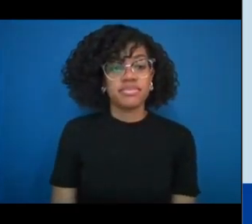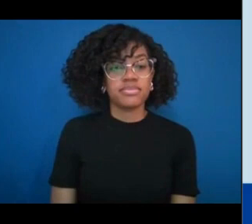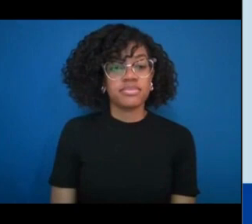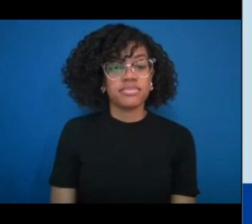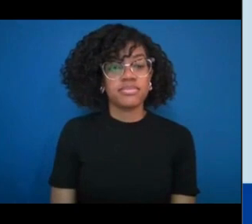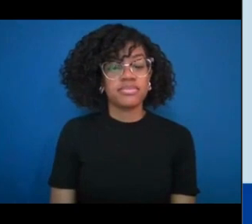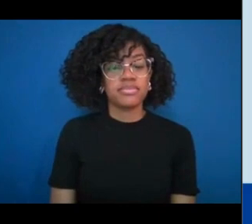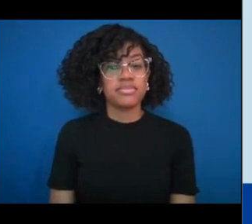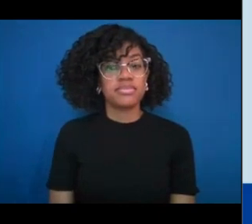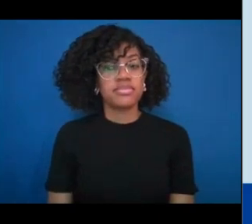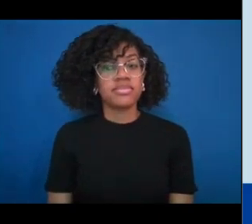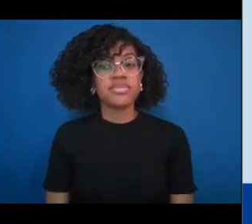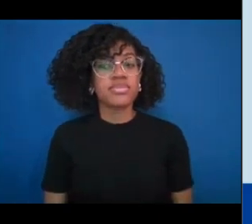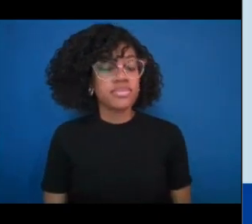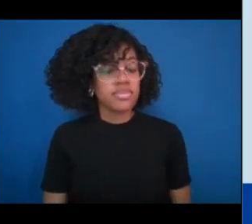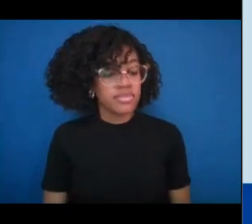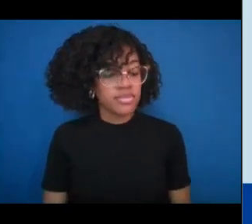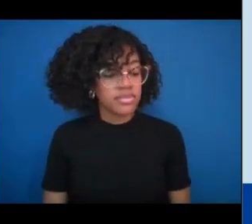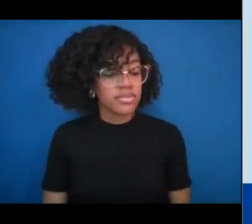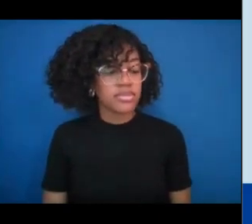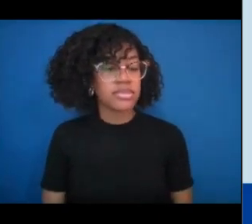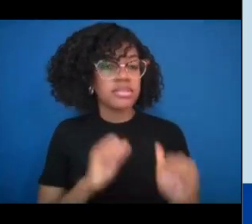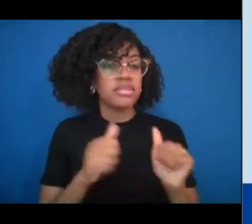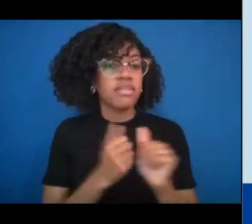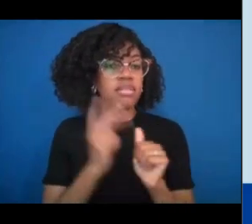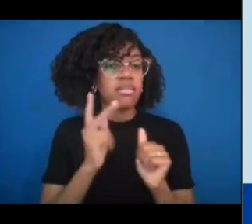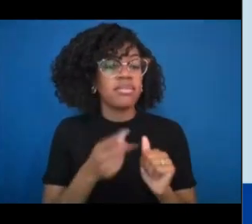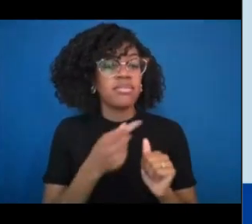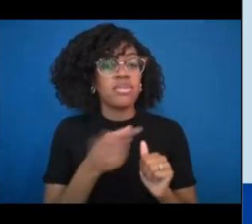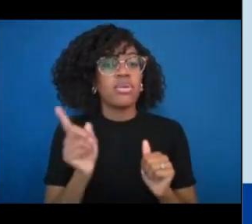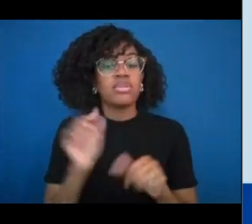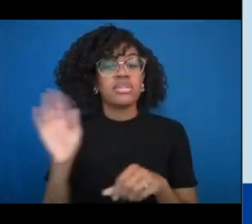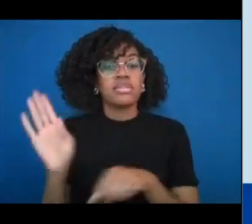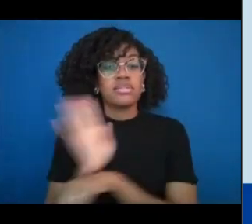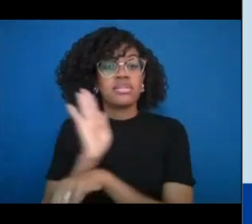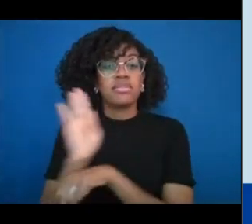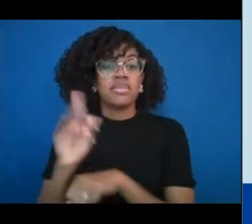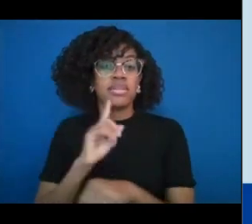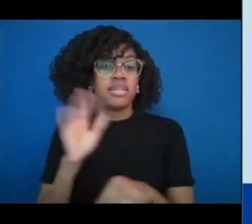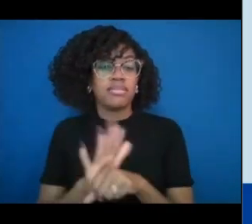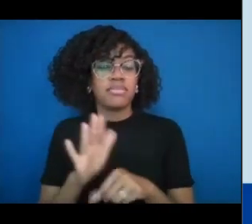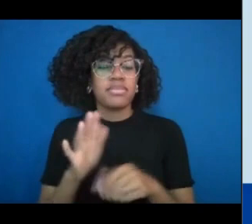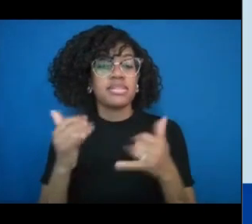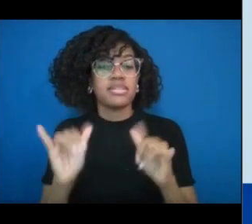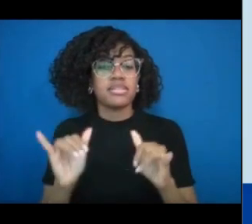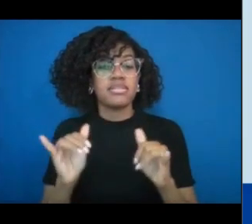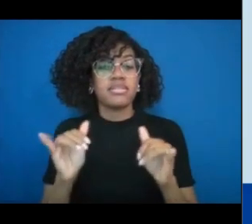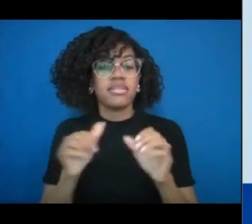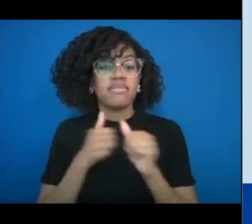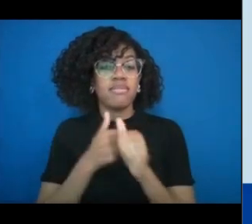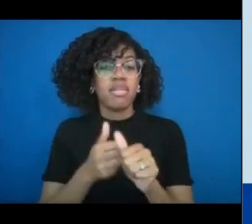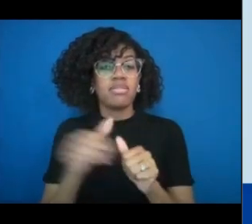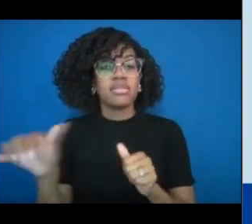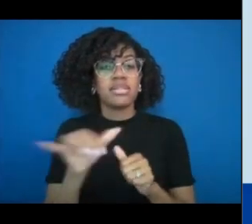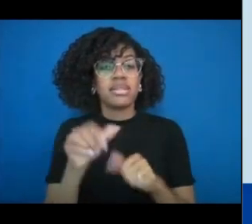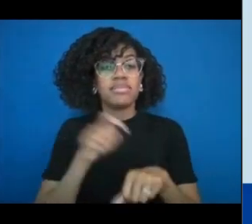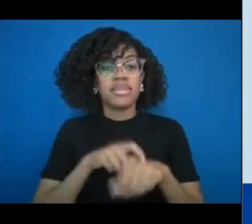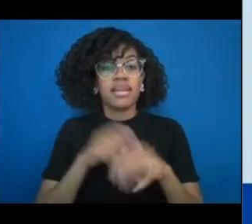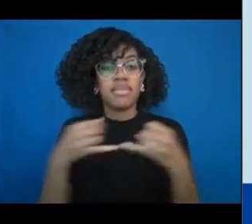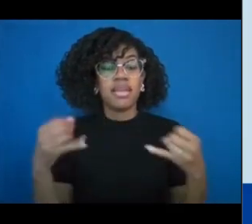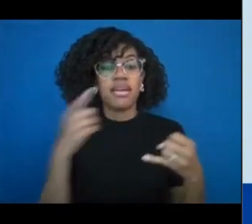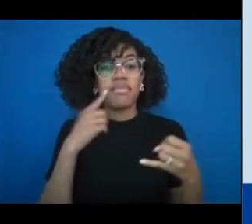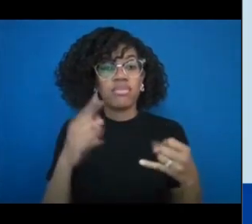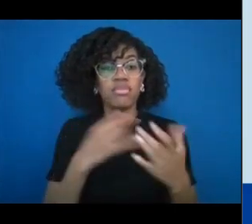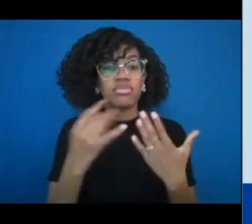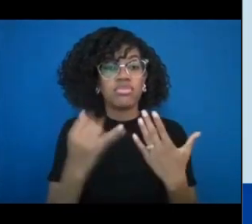As a follow-up, would those employer commitments fall under the same timeline for the project implementation